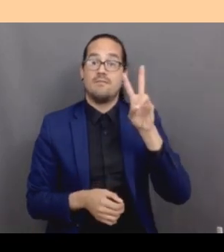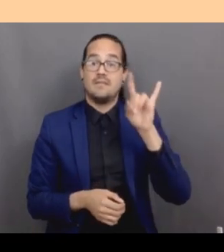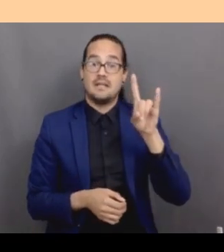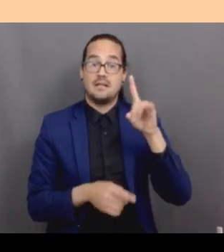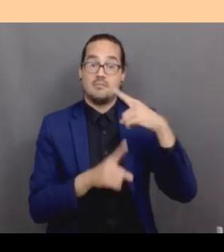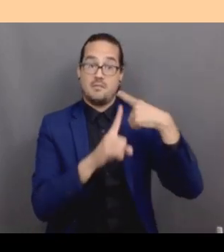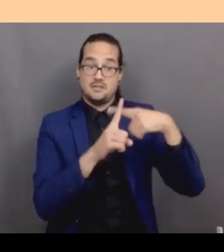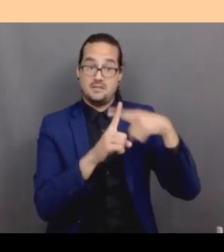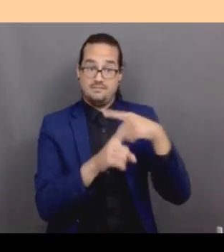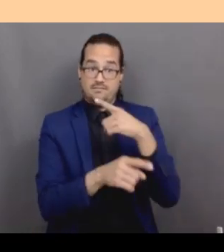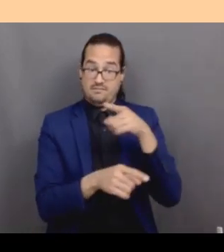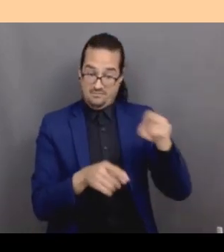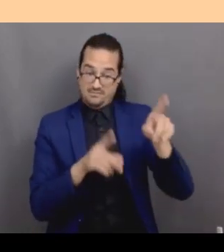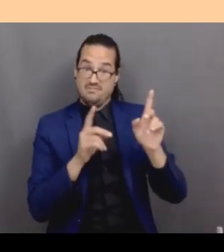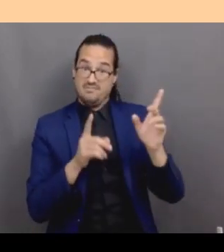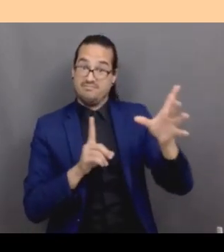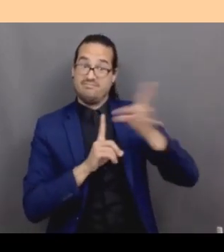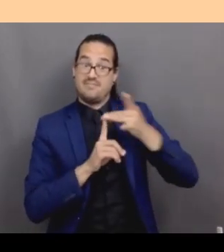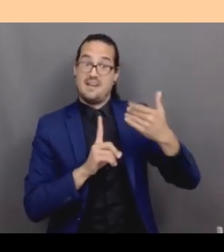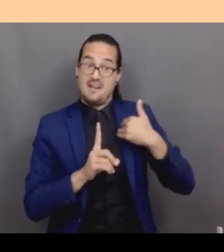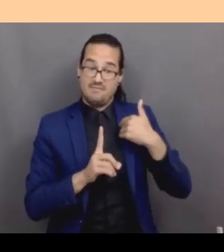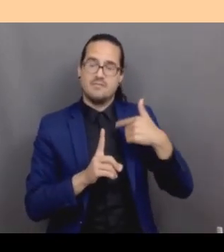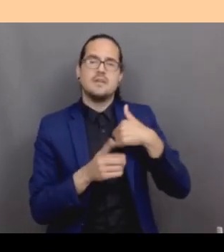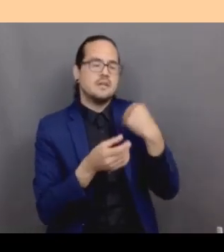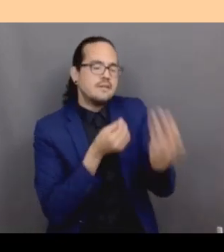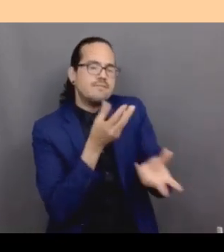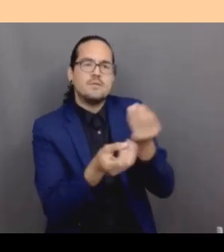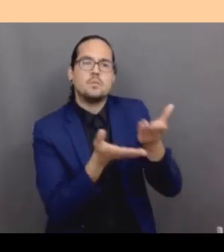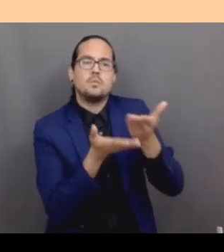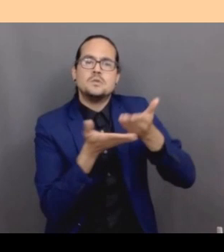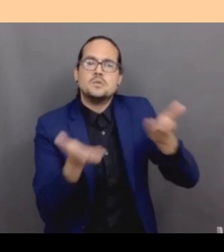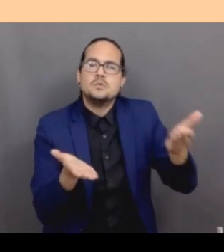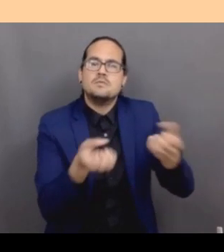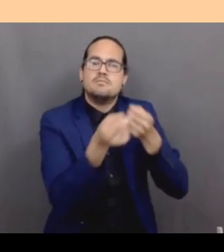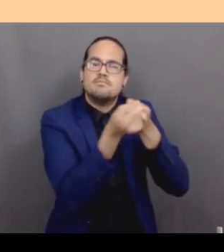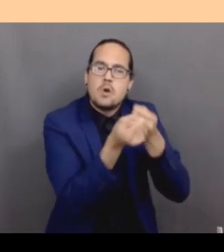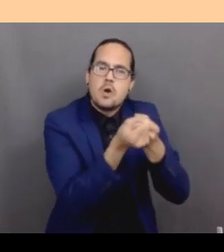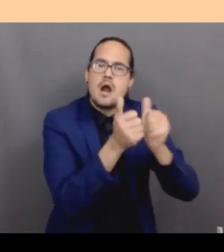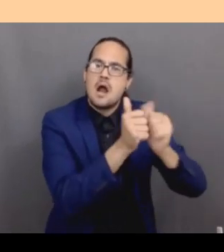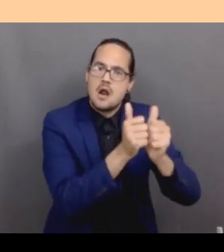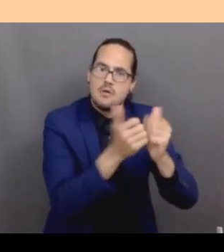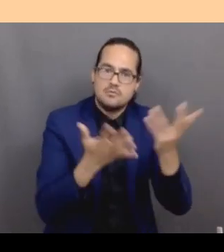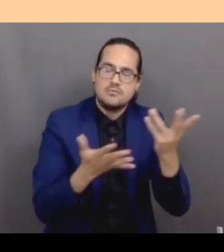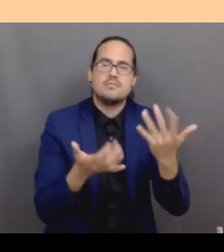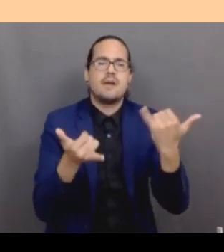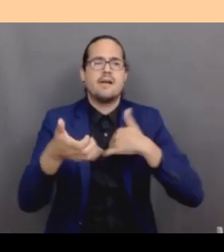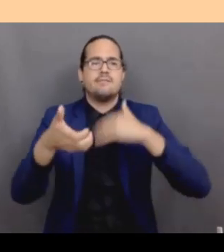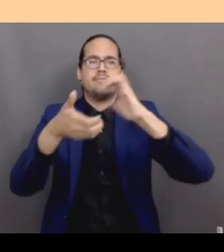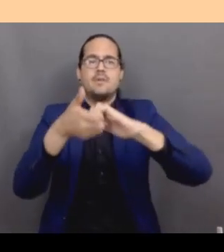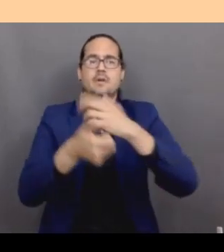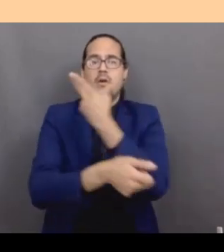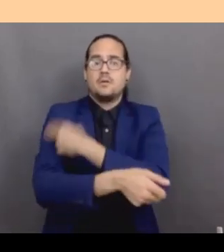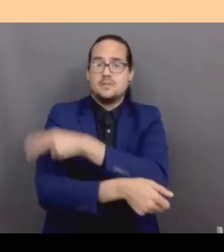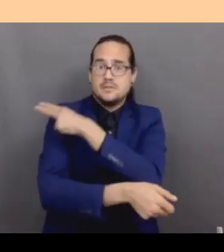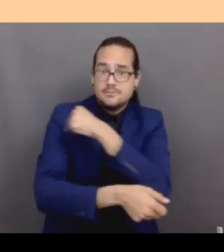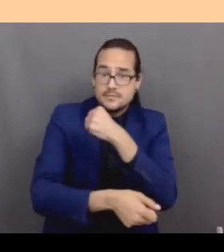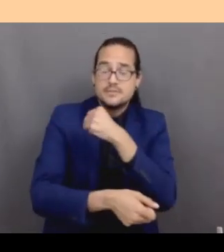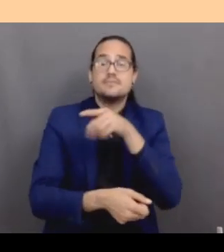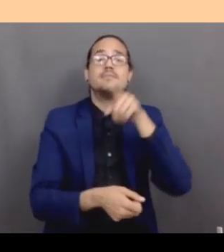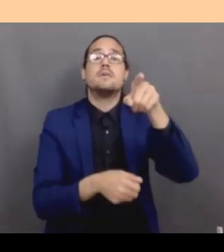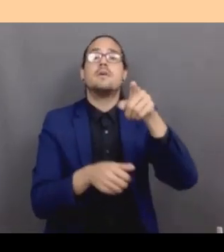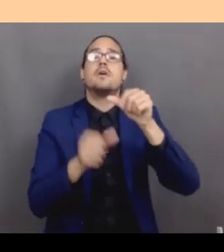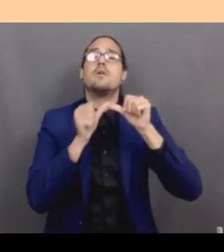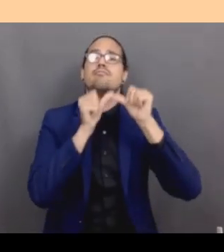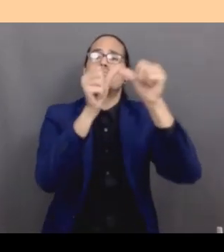works diligently with our hospitals, skilled nursing facilities, long-term care facilities, residential care facilities to ensure they have the resources they